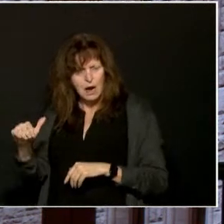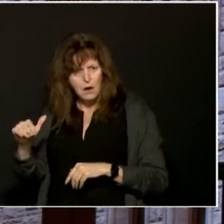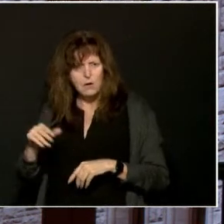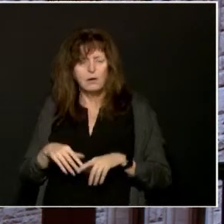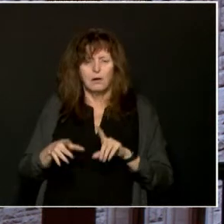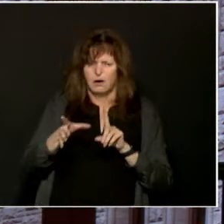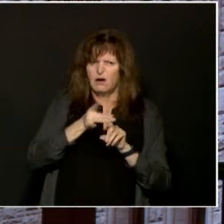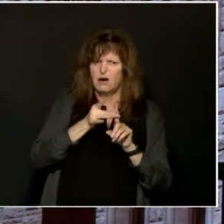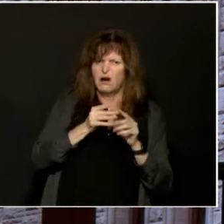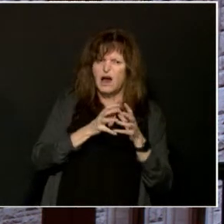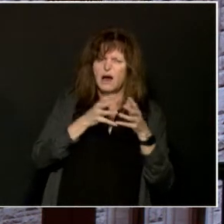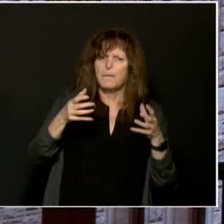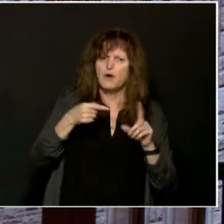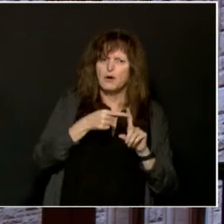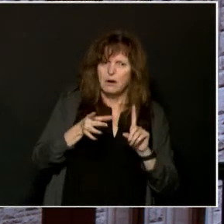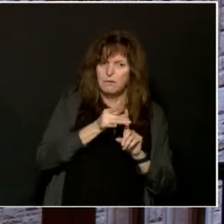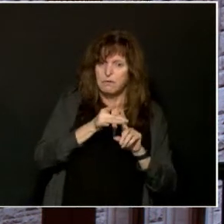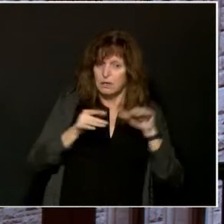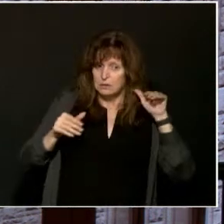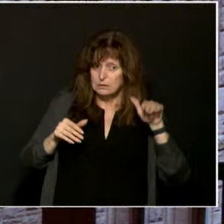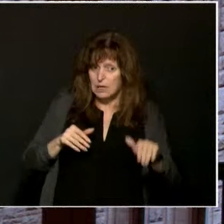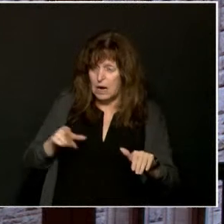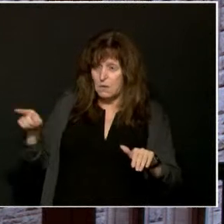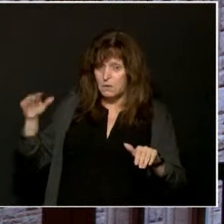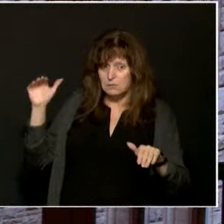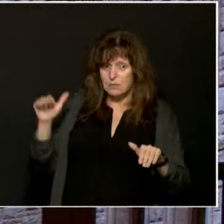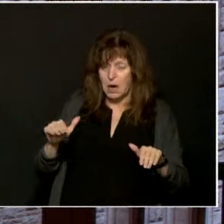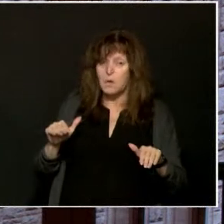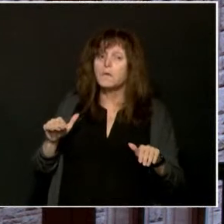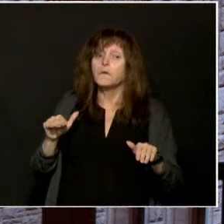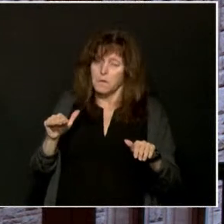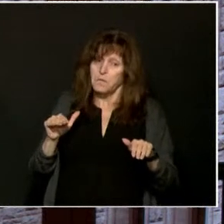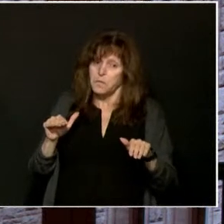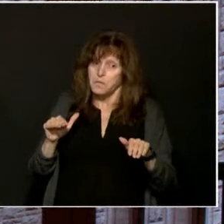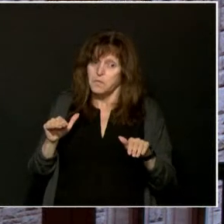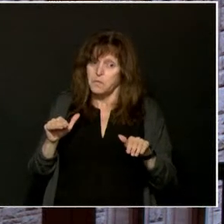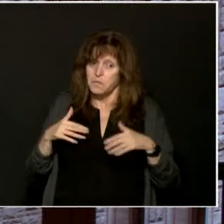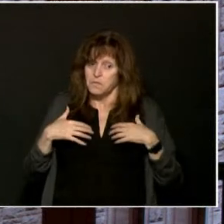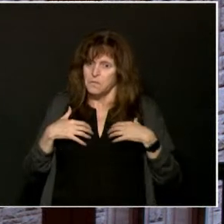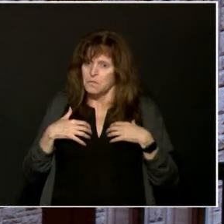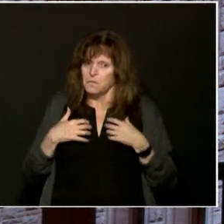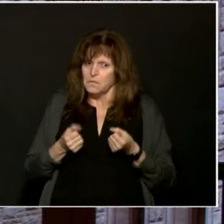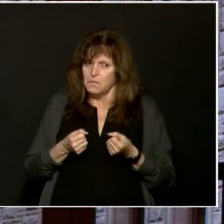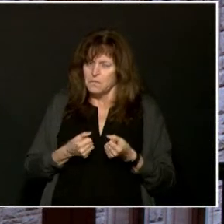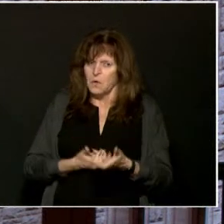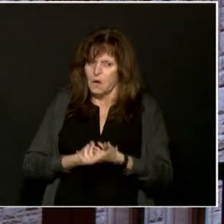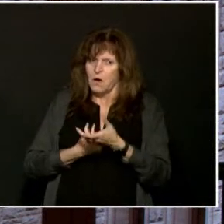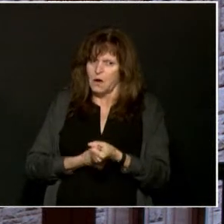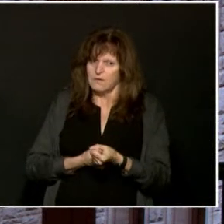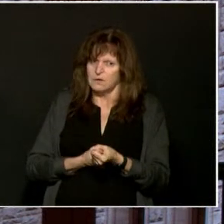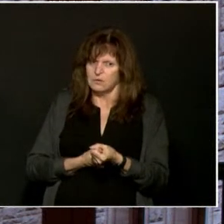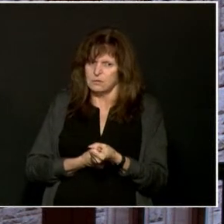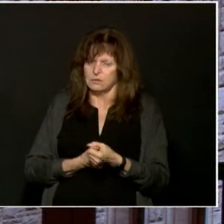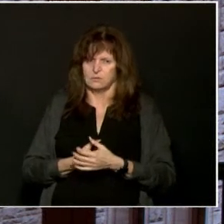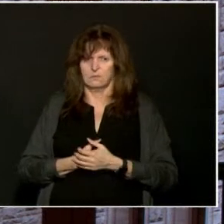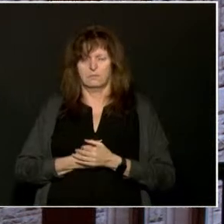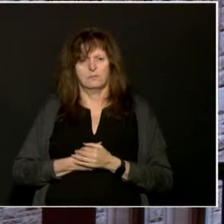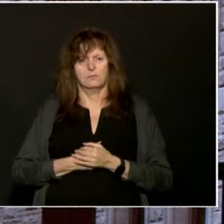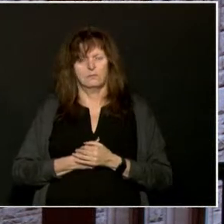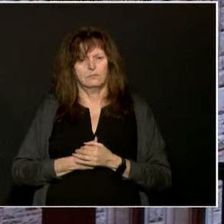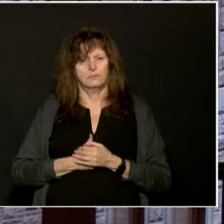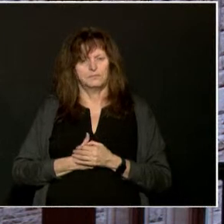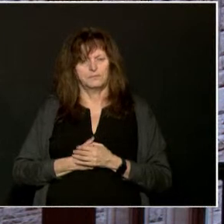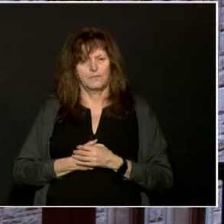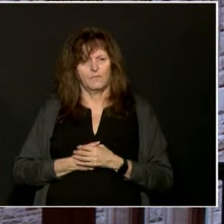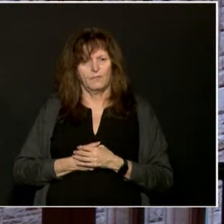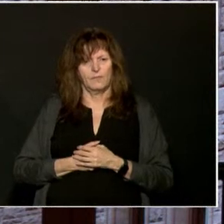that. And so I like to see them both go in parallel. So I think you raised a very good point. That's why I said I wanted to see what happens with the numbers over the